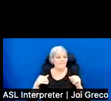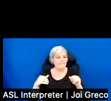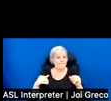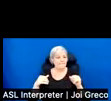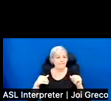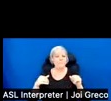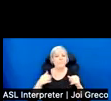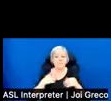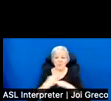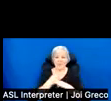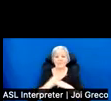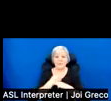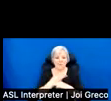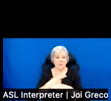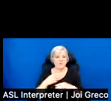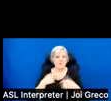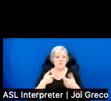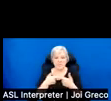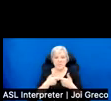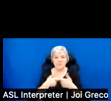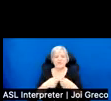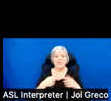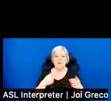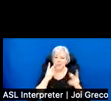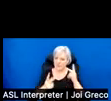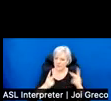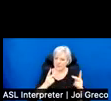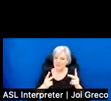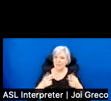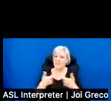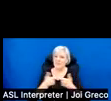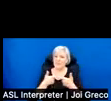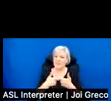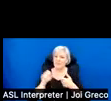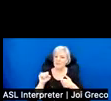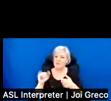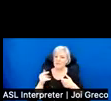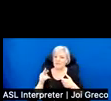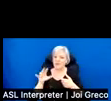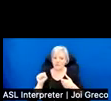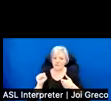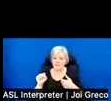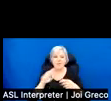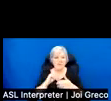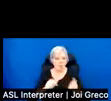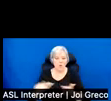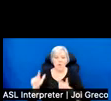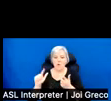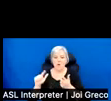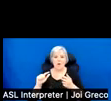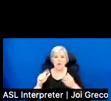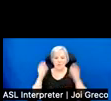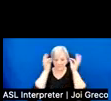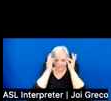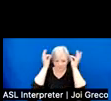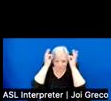have used as few as 5 electrodes. And what we're seeing is the electrical signals from every single one of those electrodes that are placed on that person's